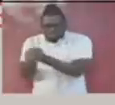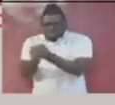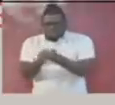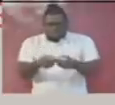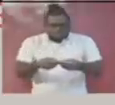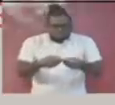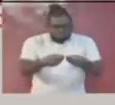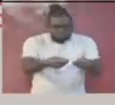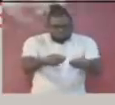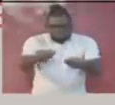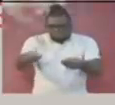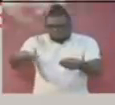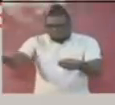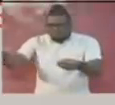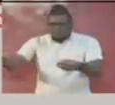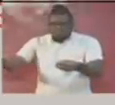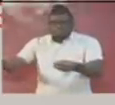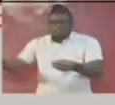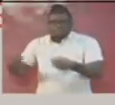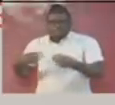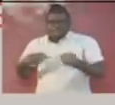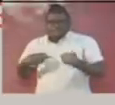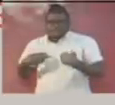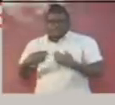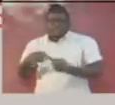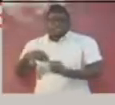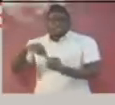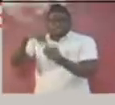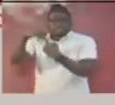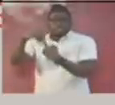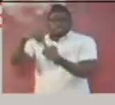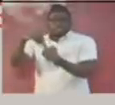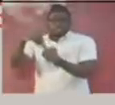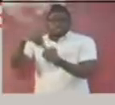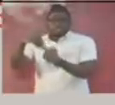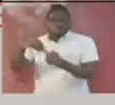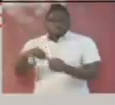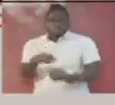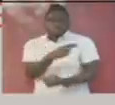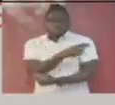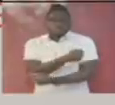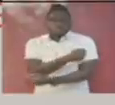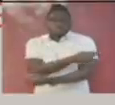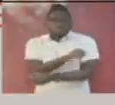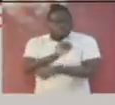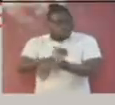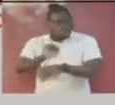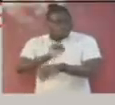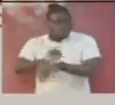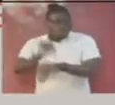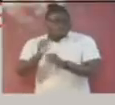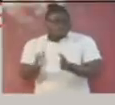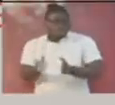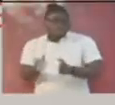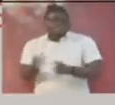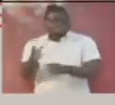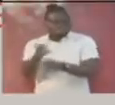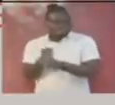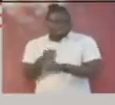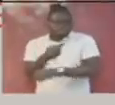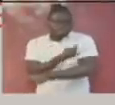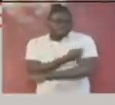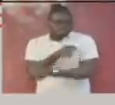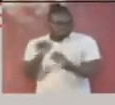healthcare workers, especially those on the front line, the first bite of that vaccination cherry, at least for the first week